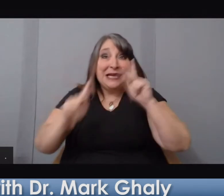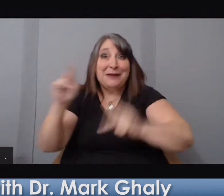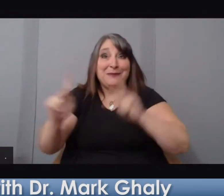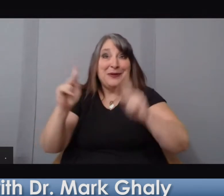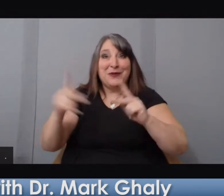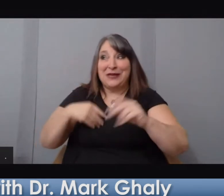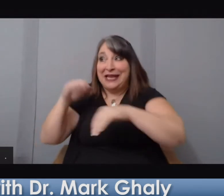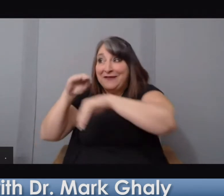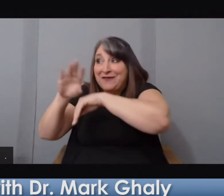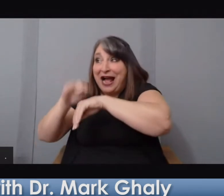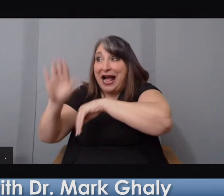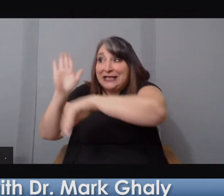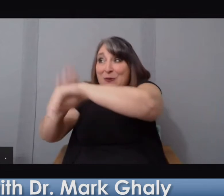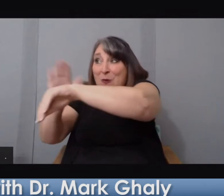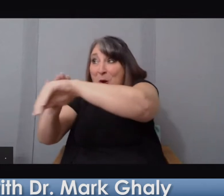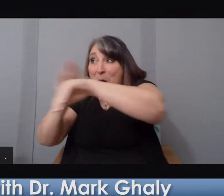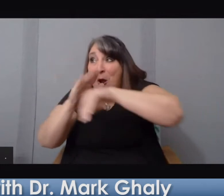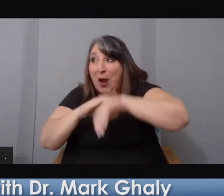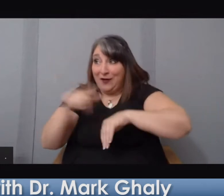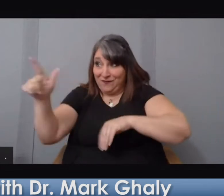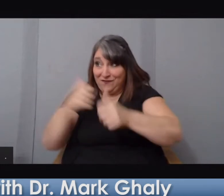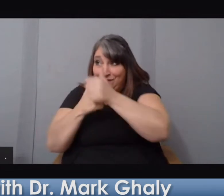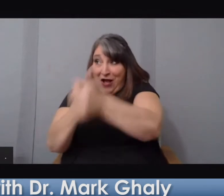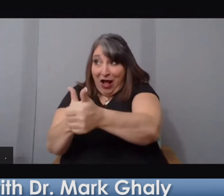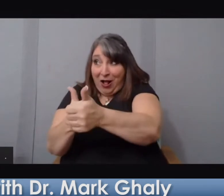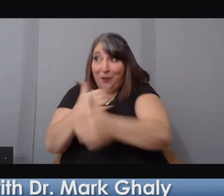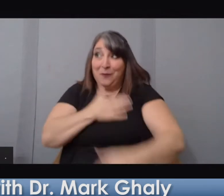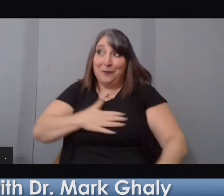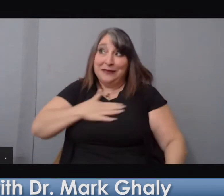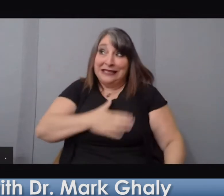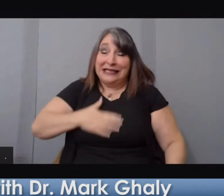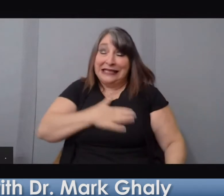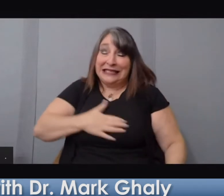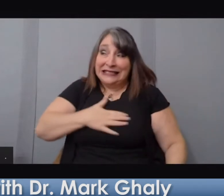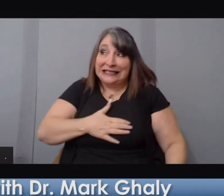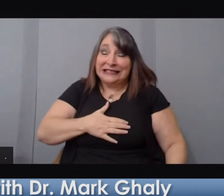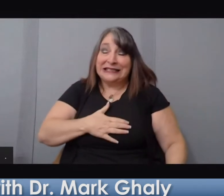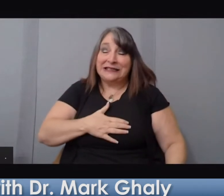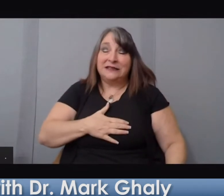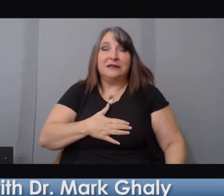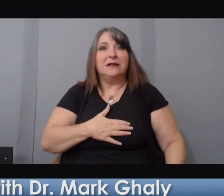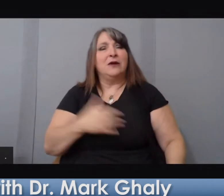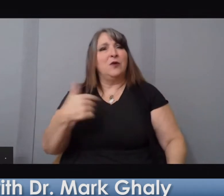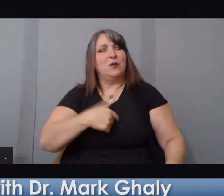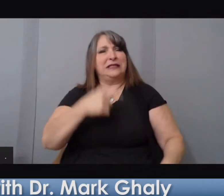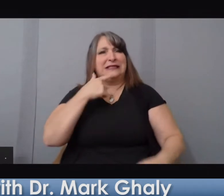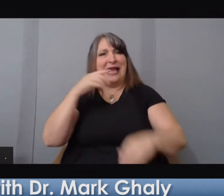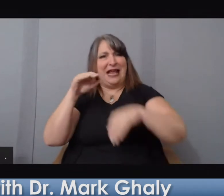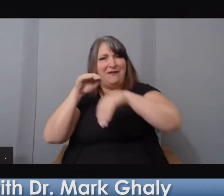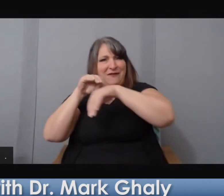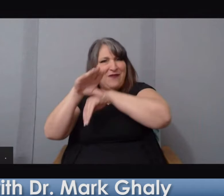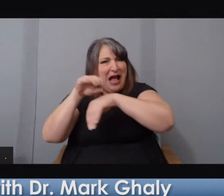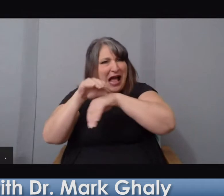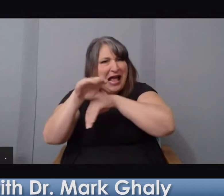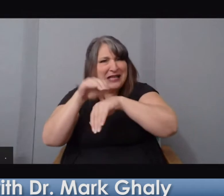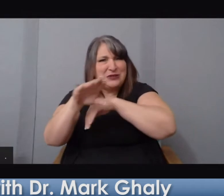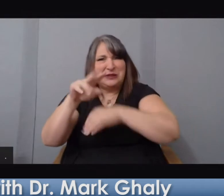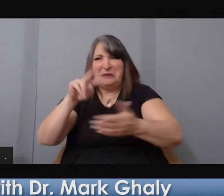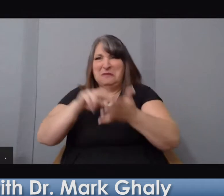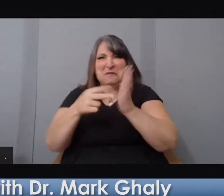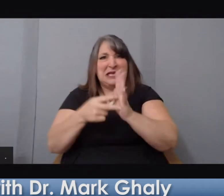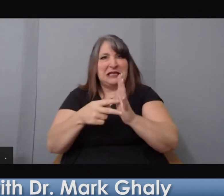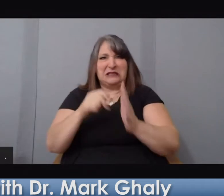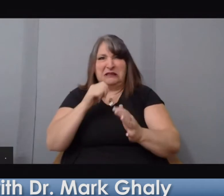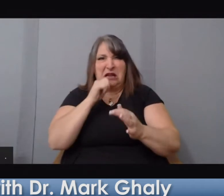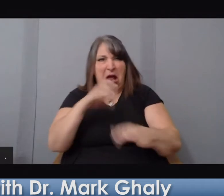fact that it's an advisory doesn't lessen the voice and the emphasis on how important it is.